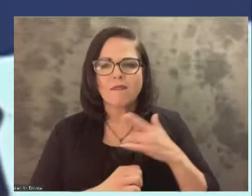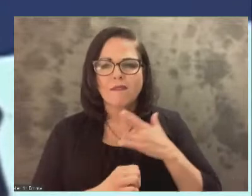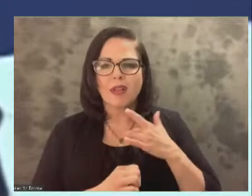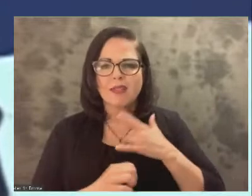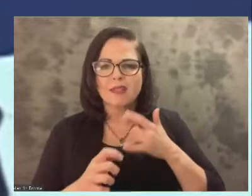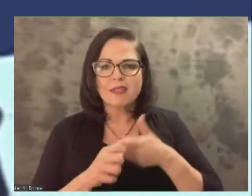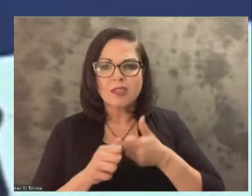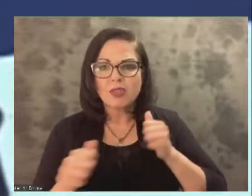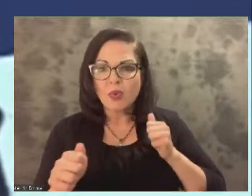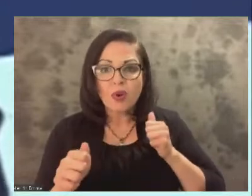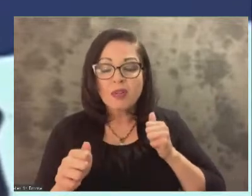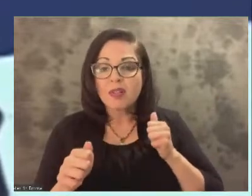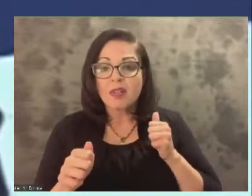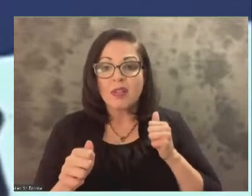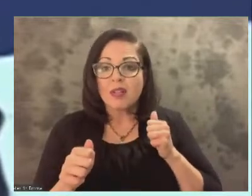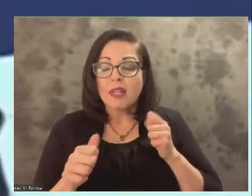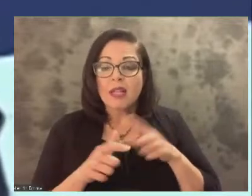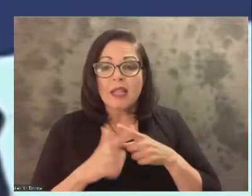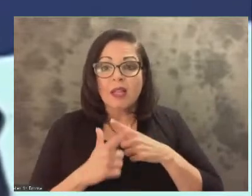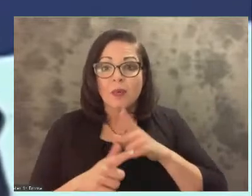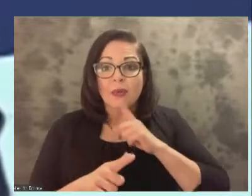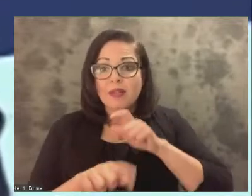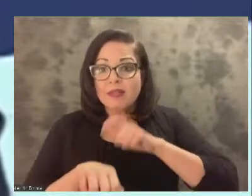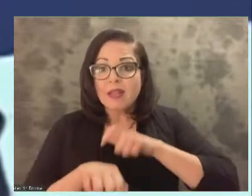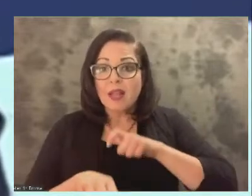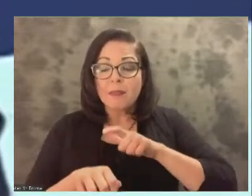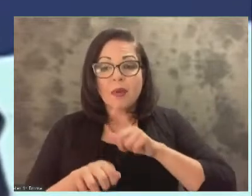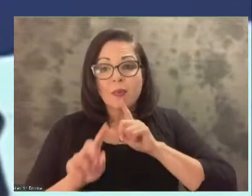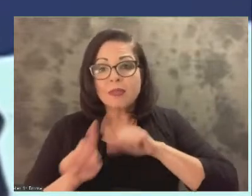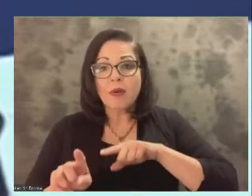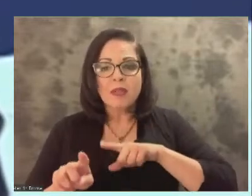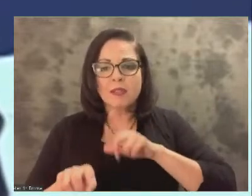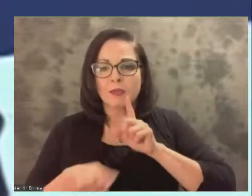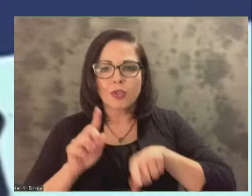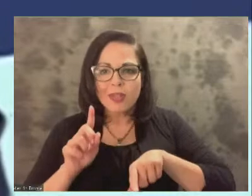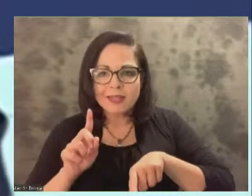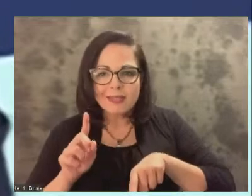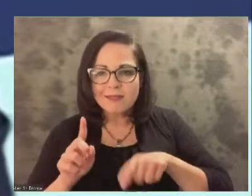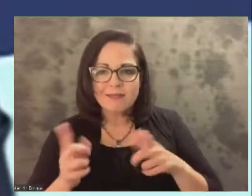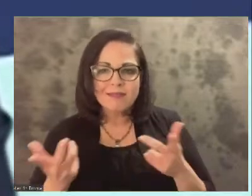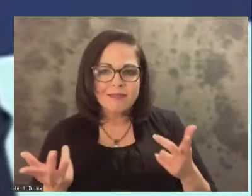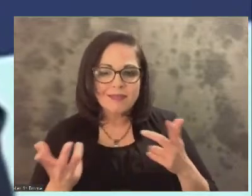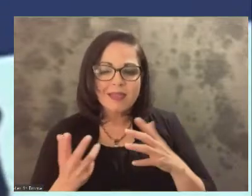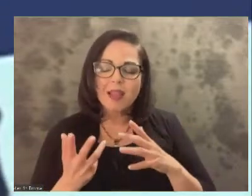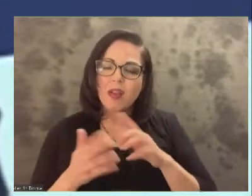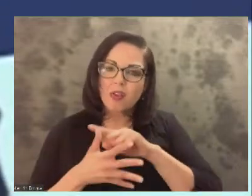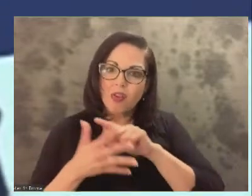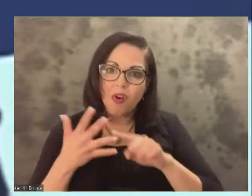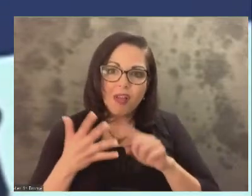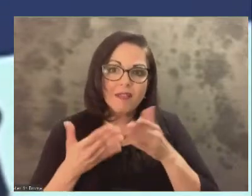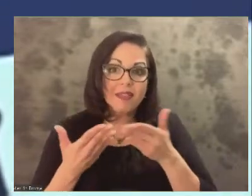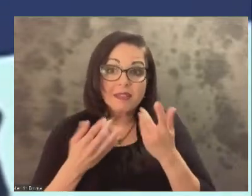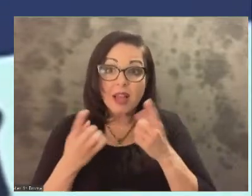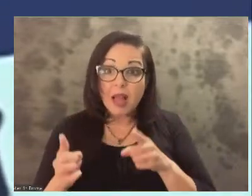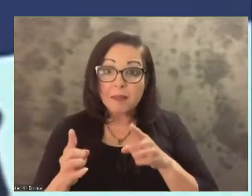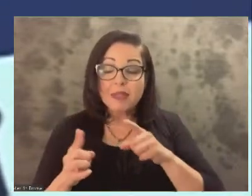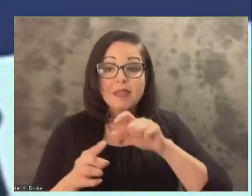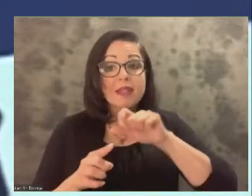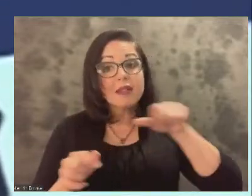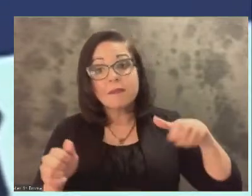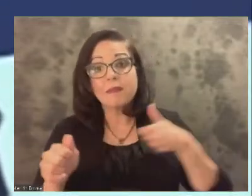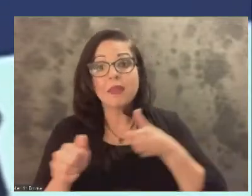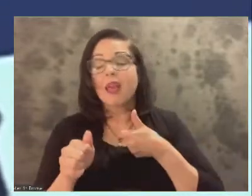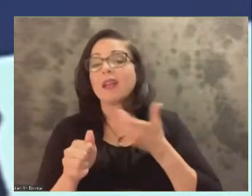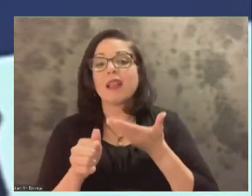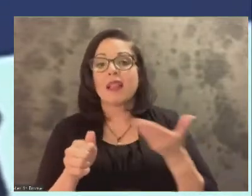on informing an equitable and real-time pandemic response. And all of this took place against a backdrop of interpersonal